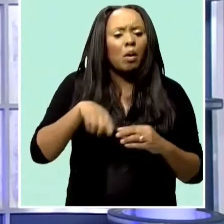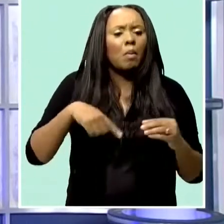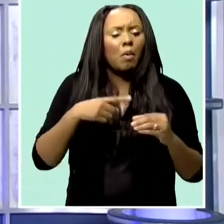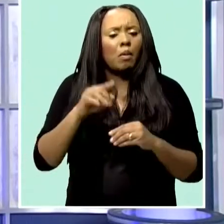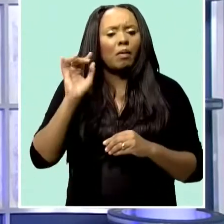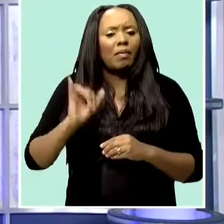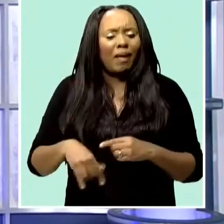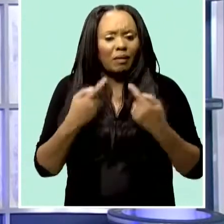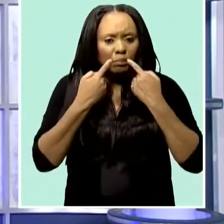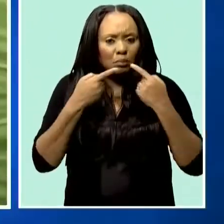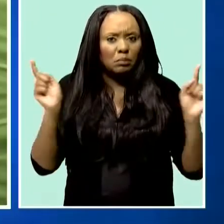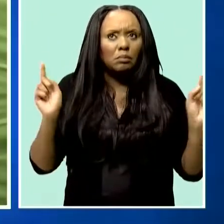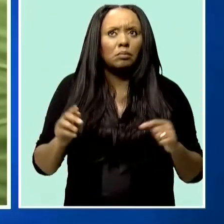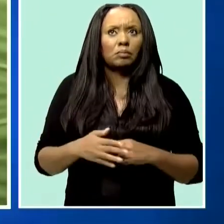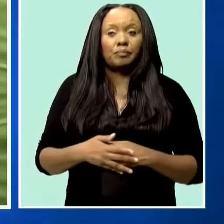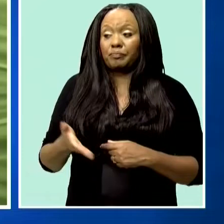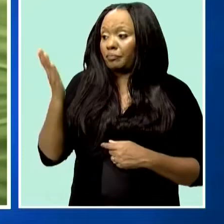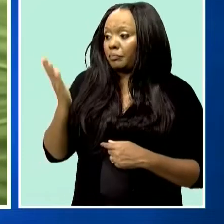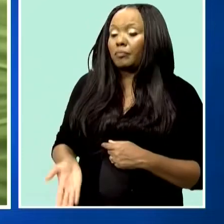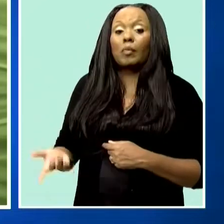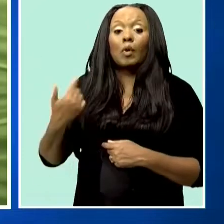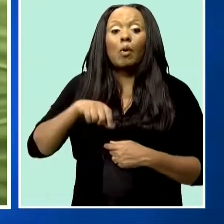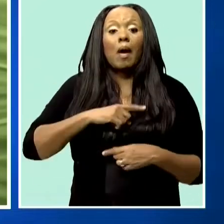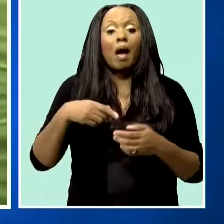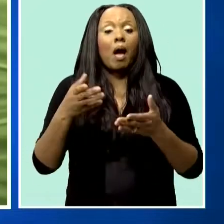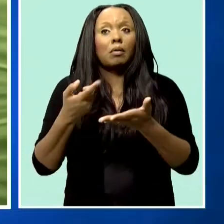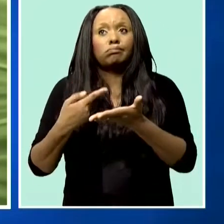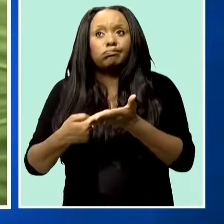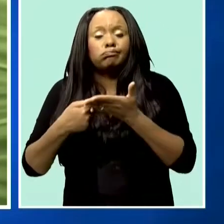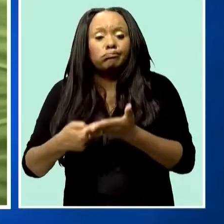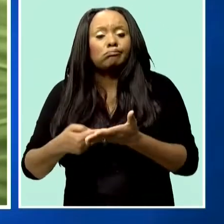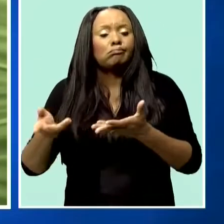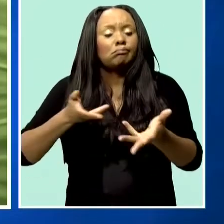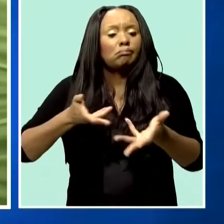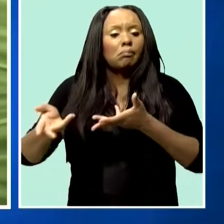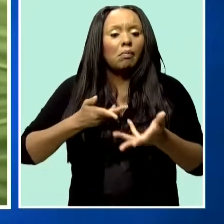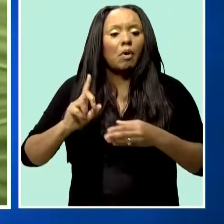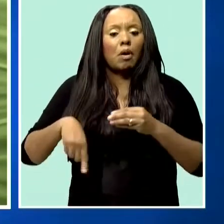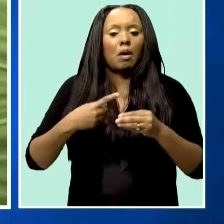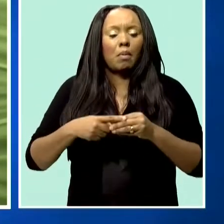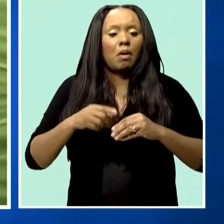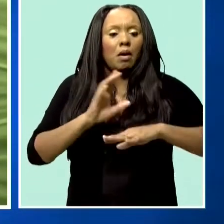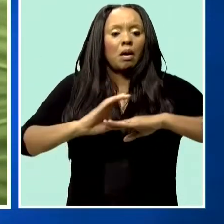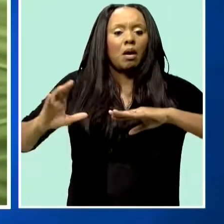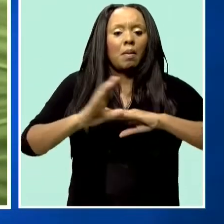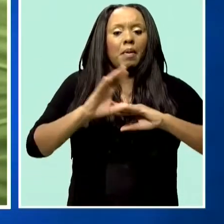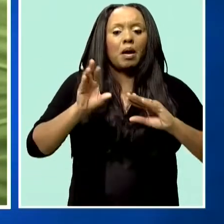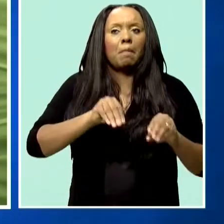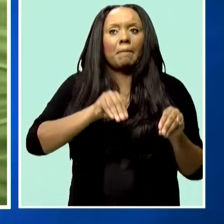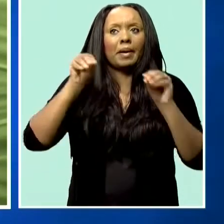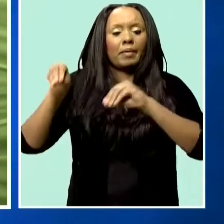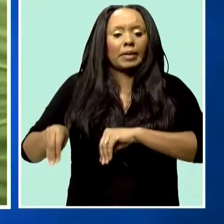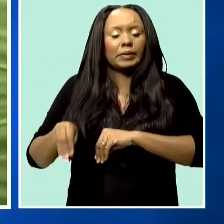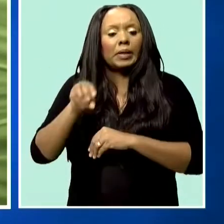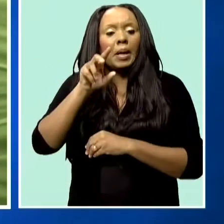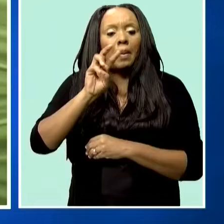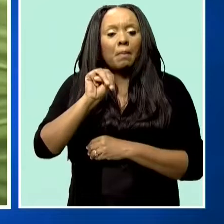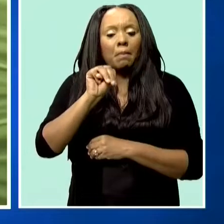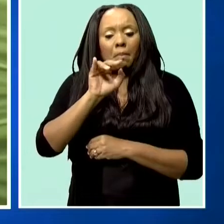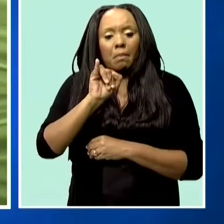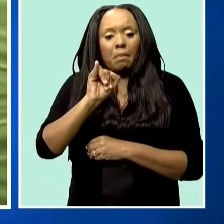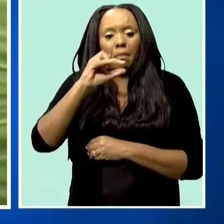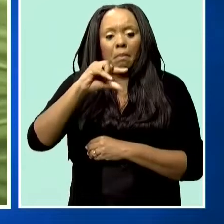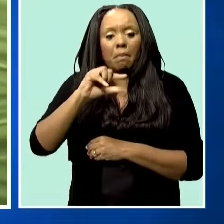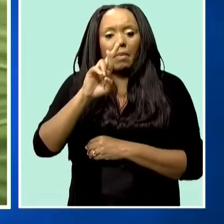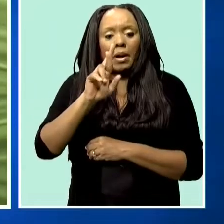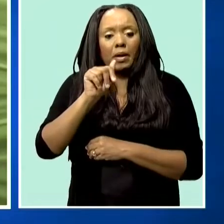declaration. While we have been speaking of a regional migration policy for a number of years, and